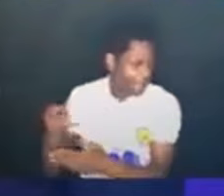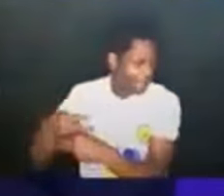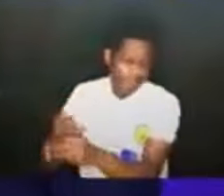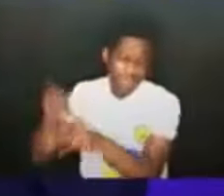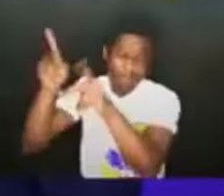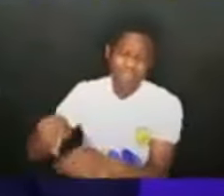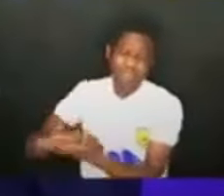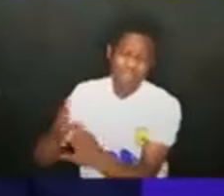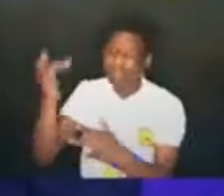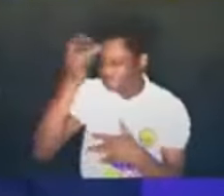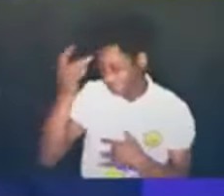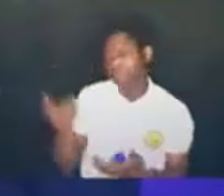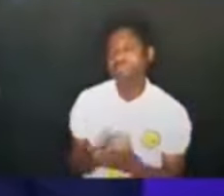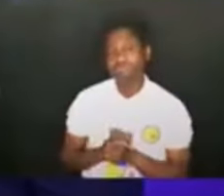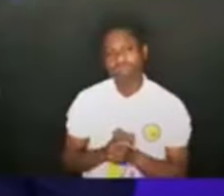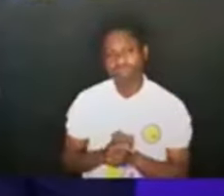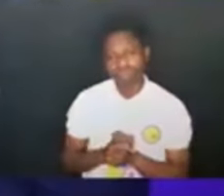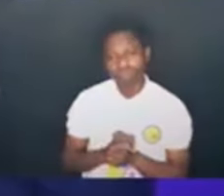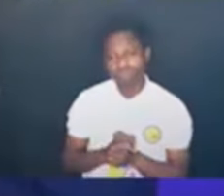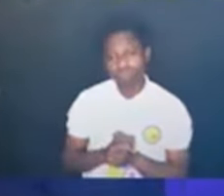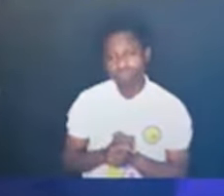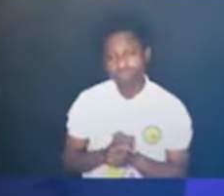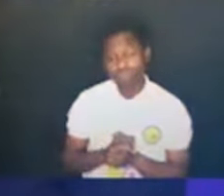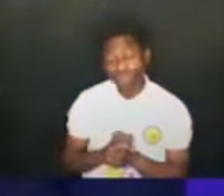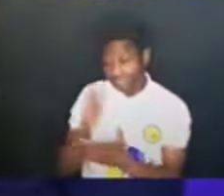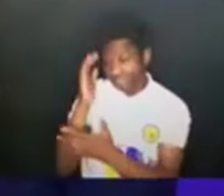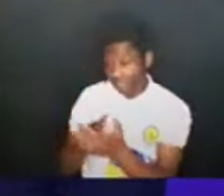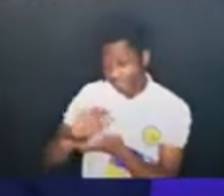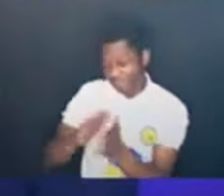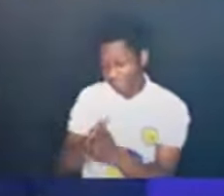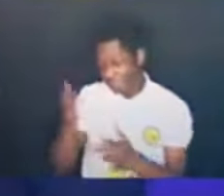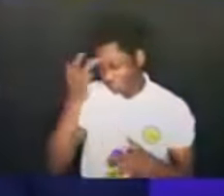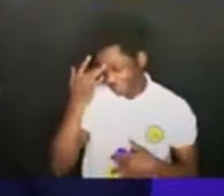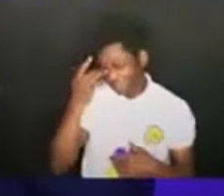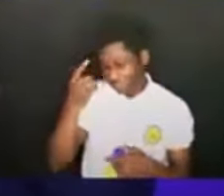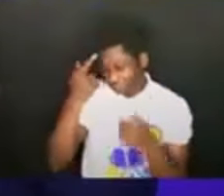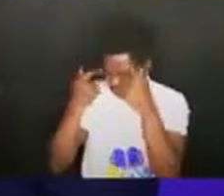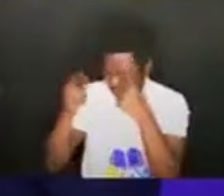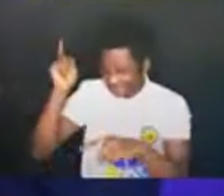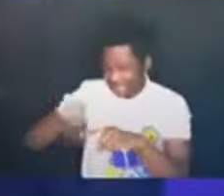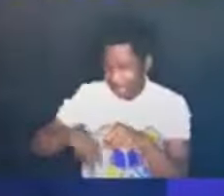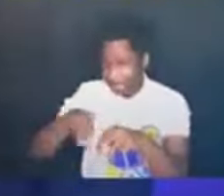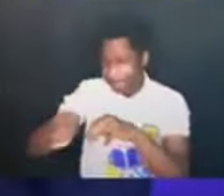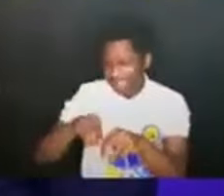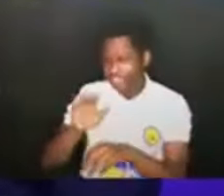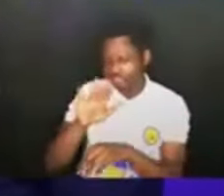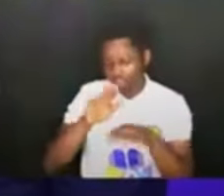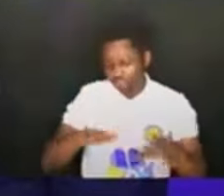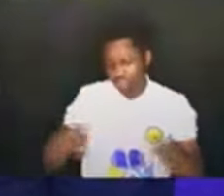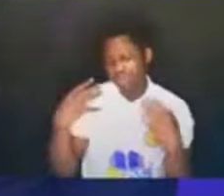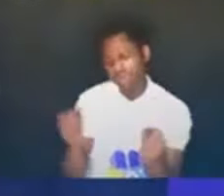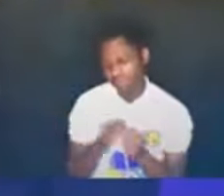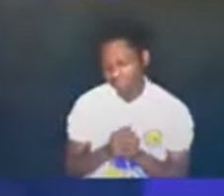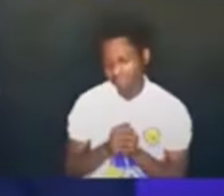sick because they are not able to manage their children.